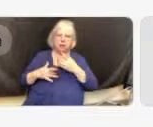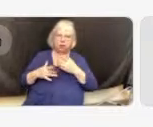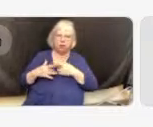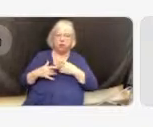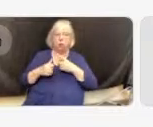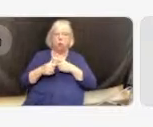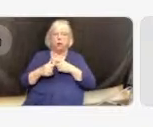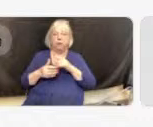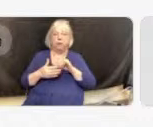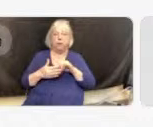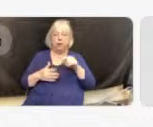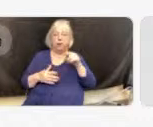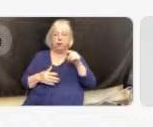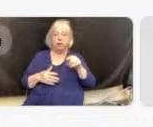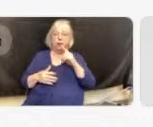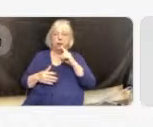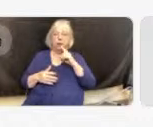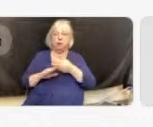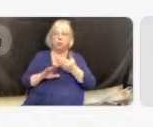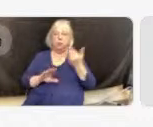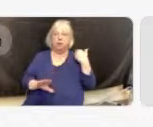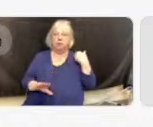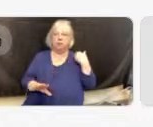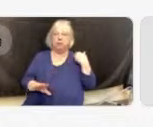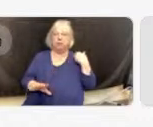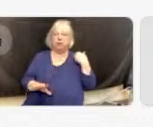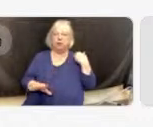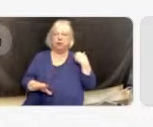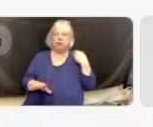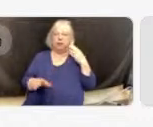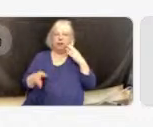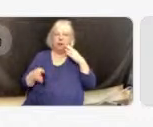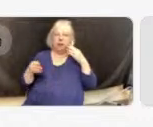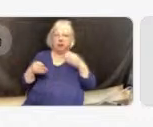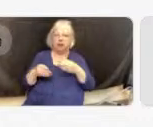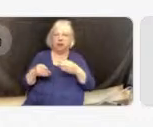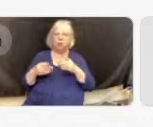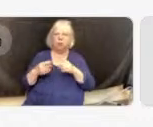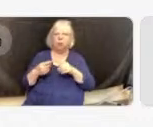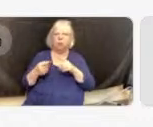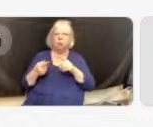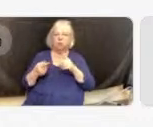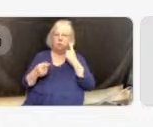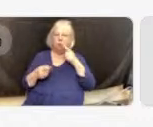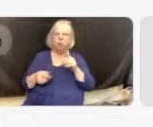mentioned was this was previously geared towards